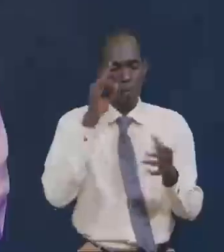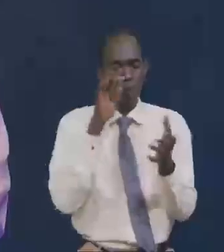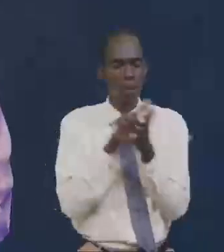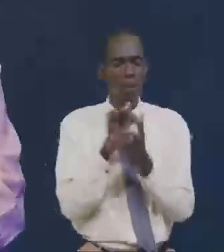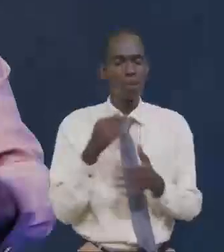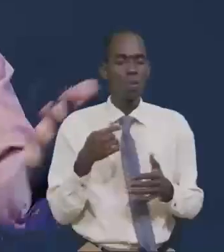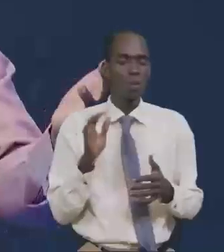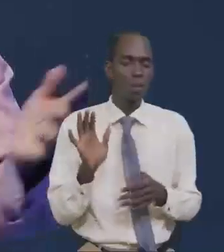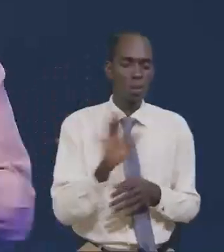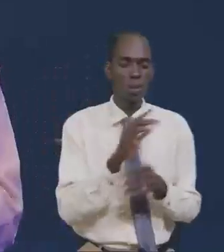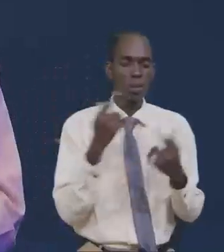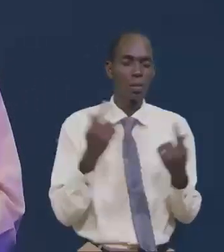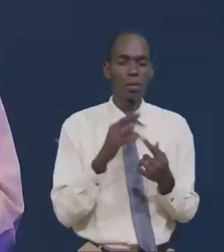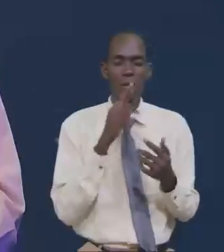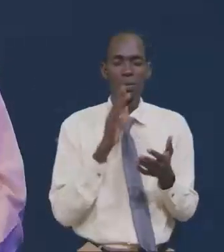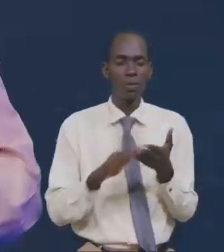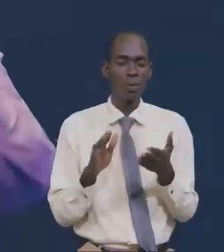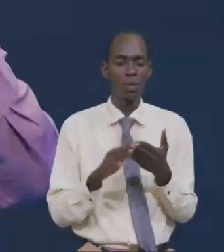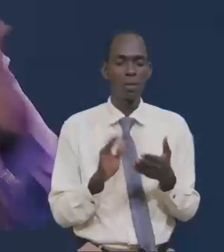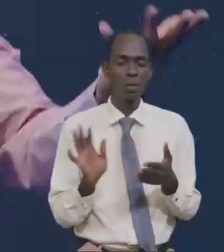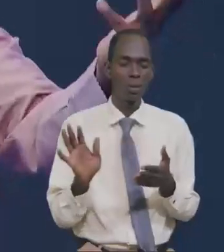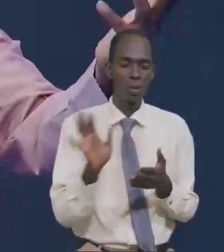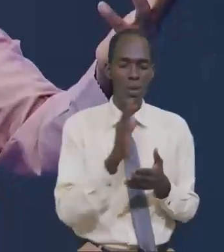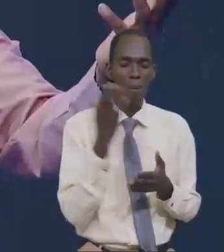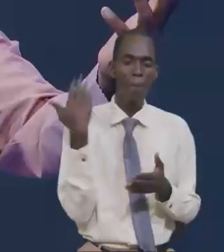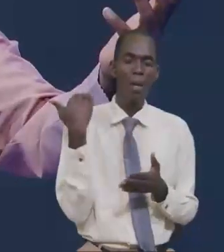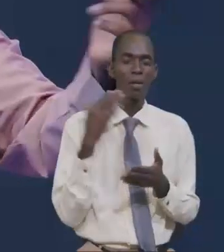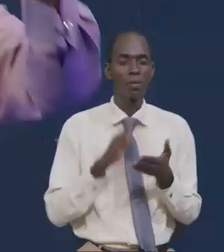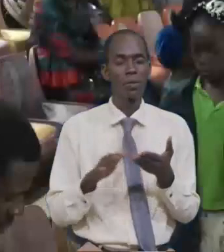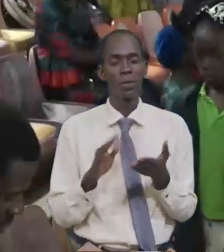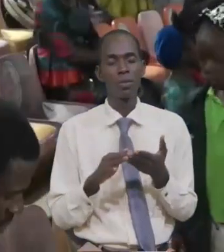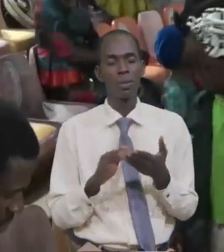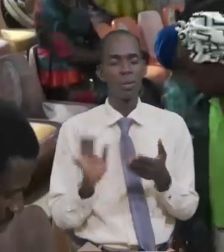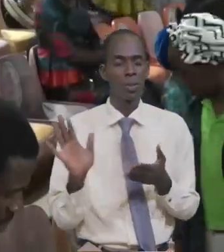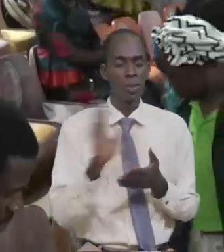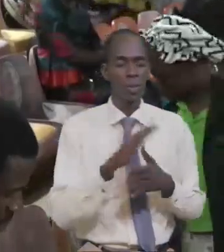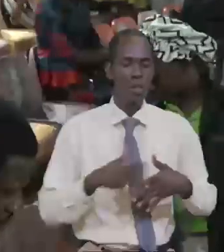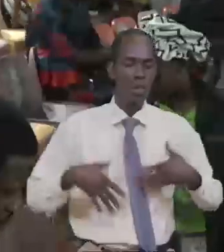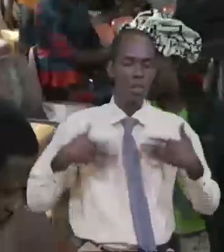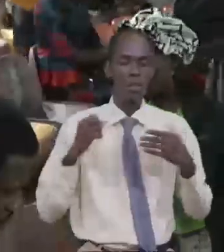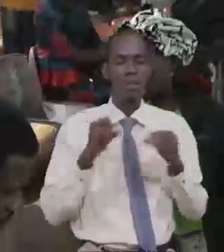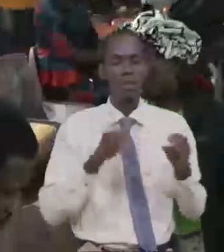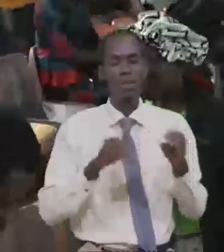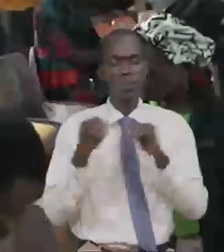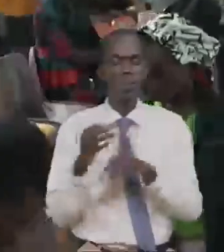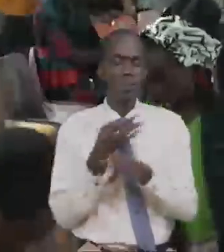free. Yokes broken. New life begun. Confirm it, Lord, in every